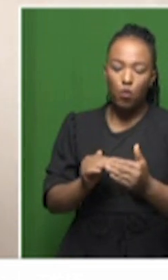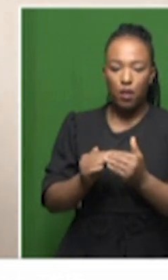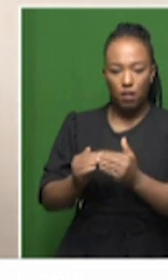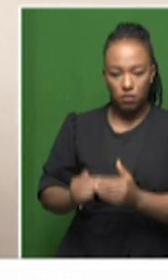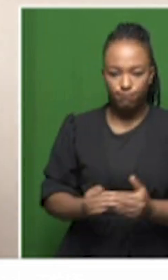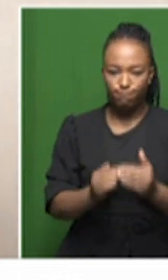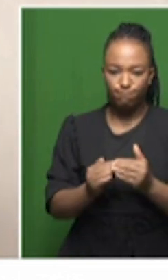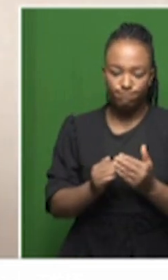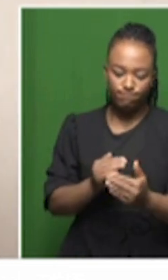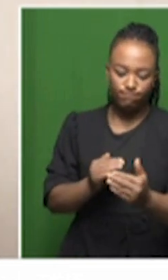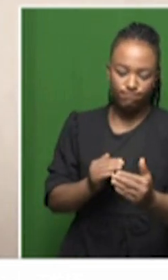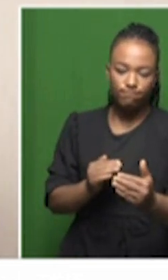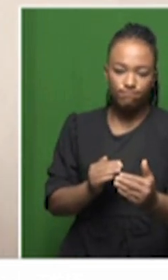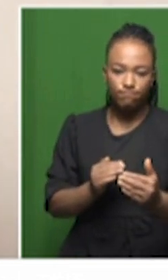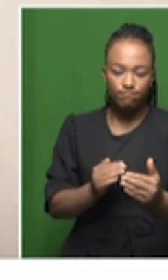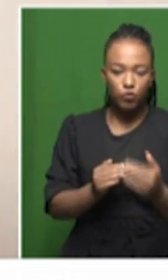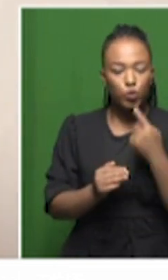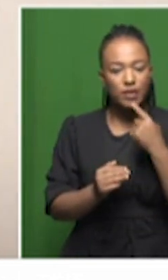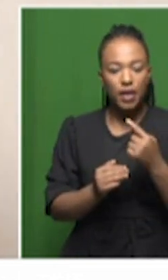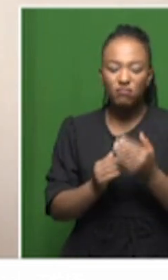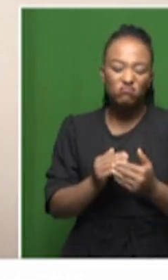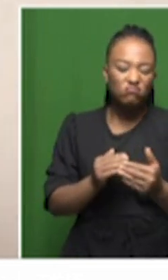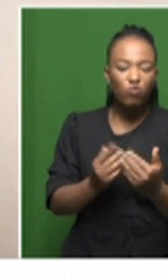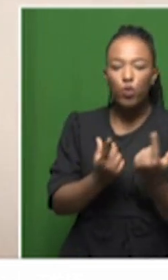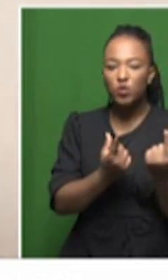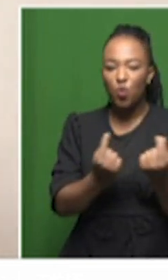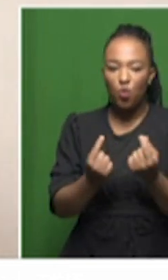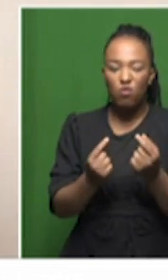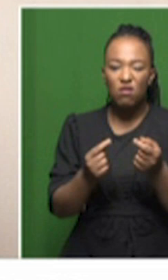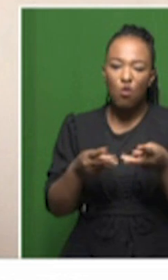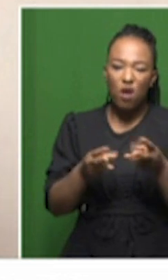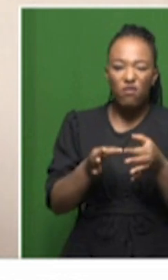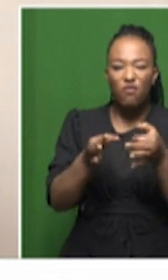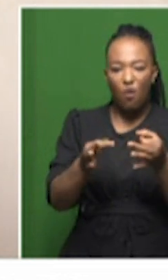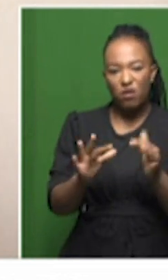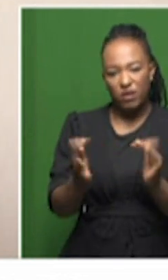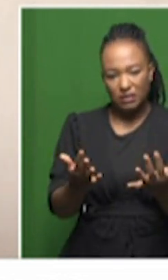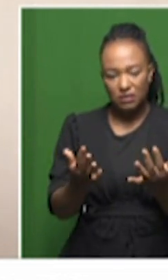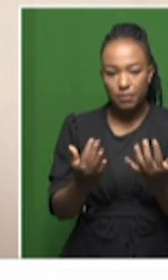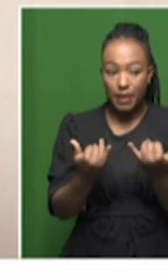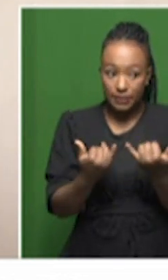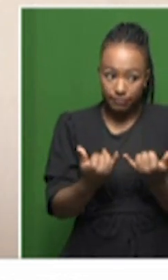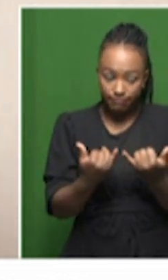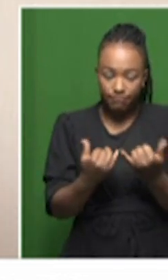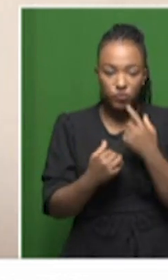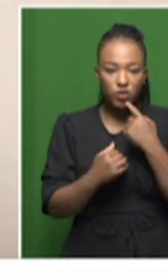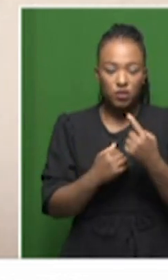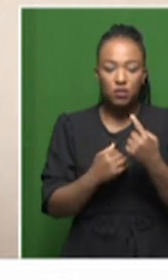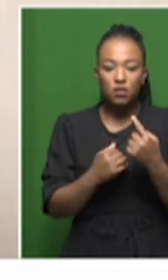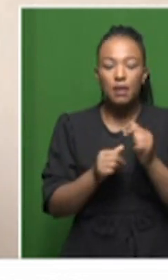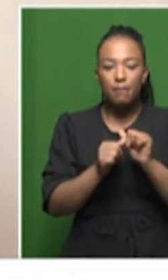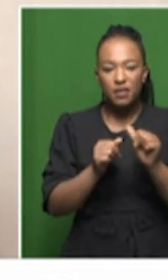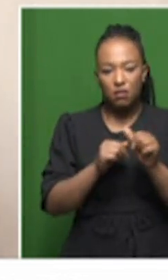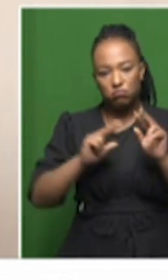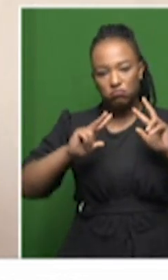for us to be able to say what is the way forward. But at this point in time, we are saying that let the